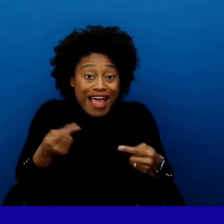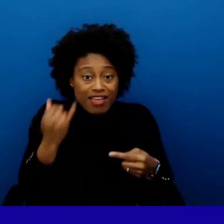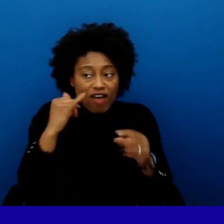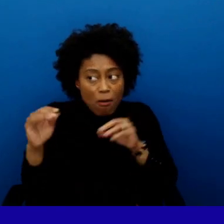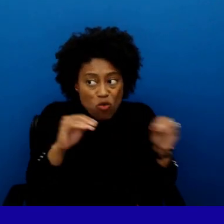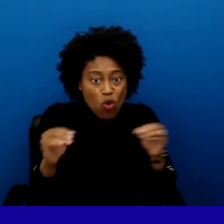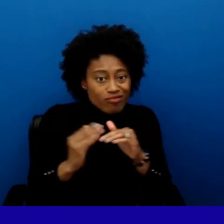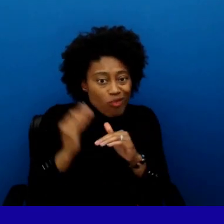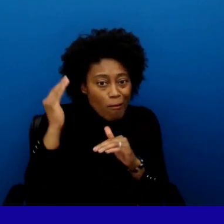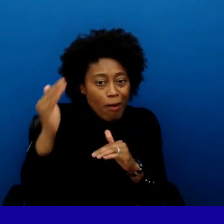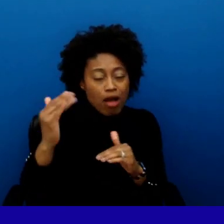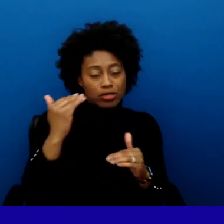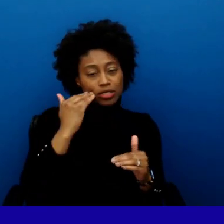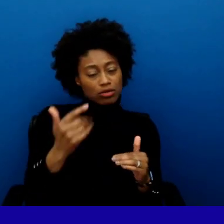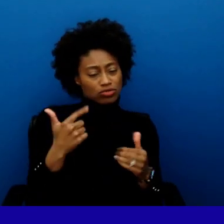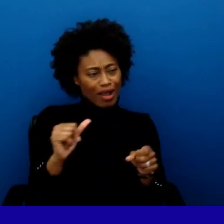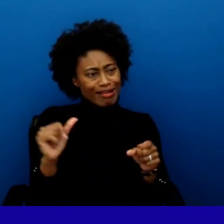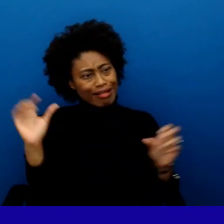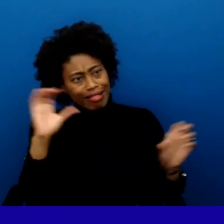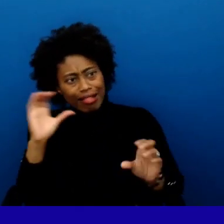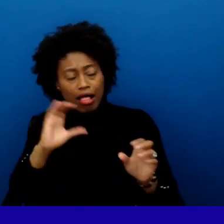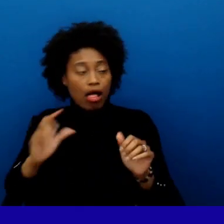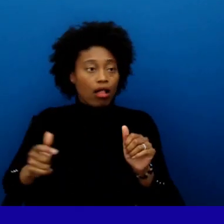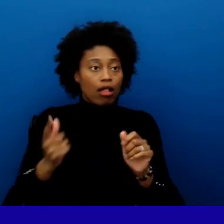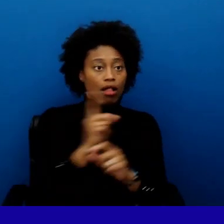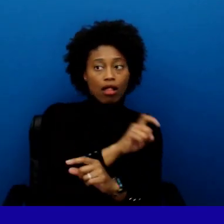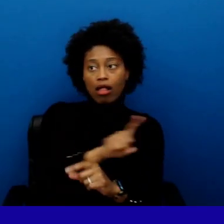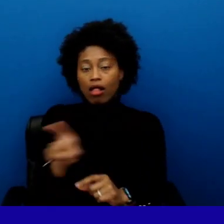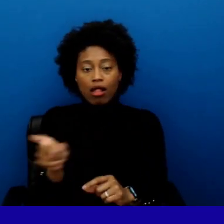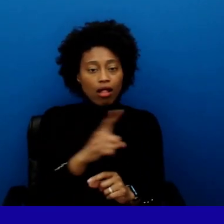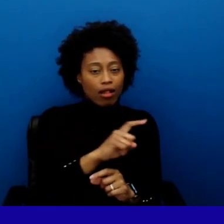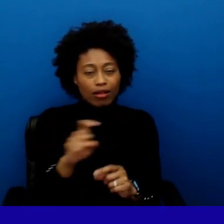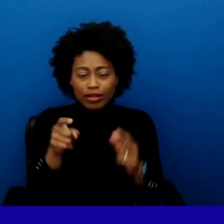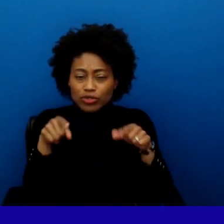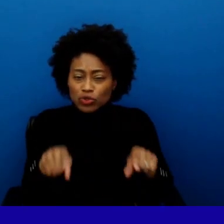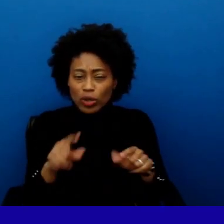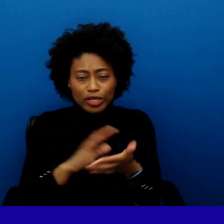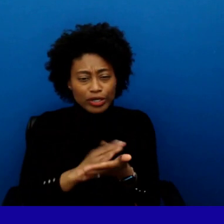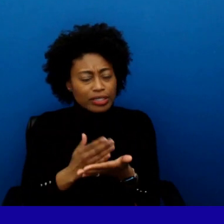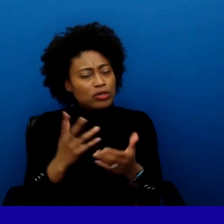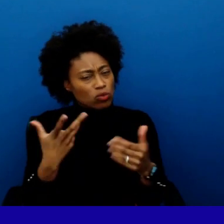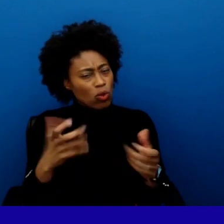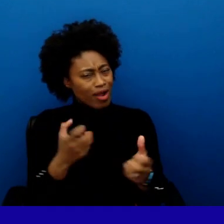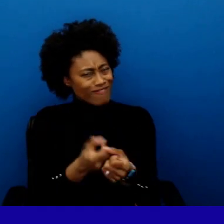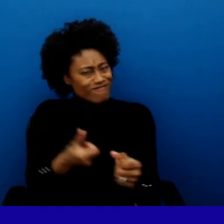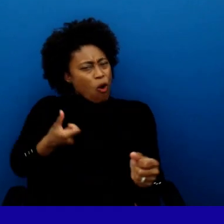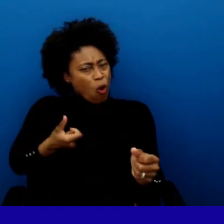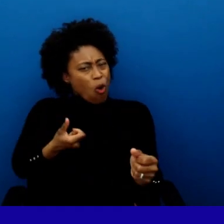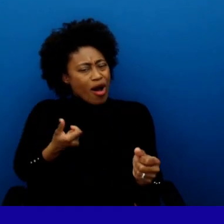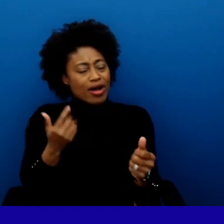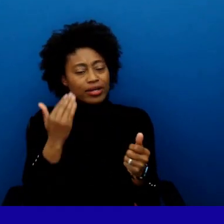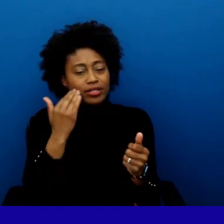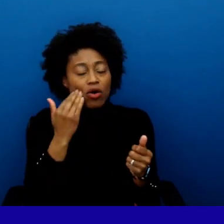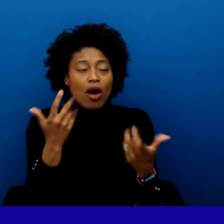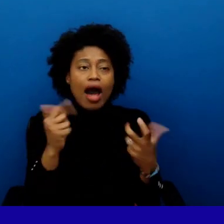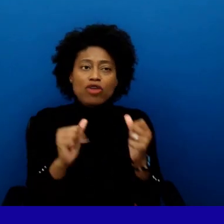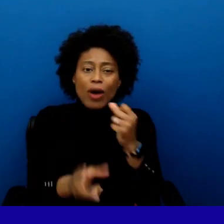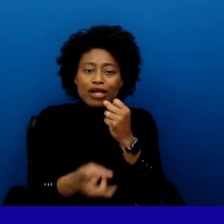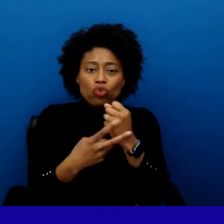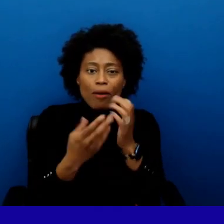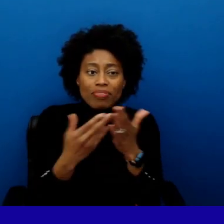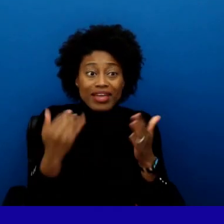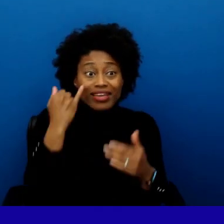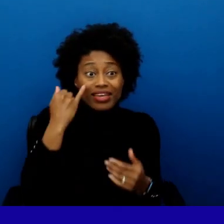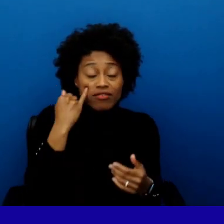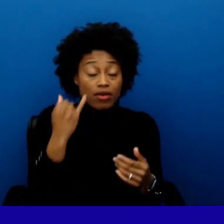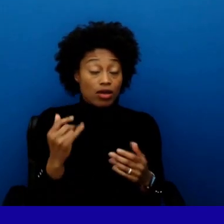together while you are cooking, how to store things so you remember where they are when you have things